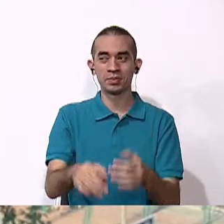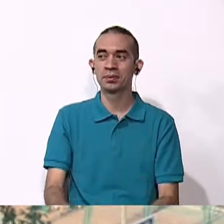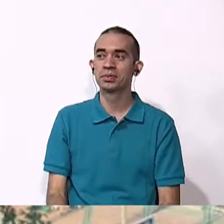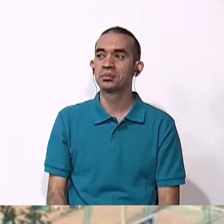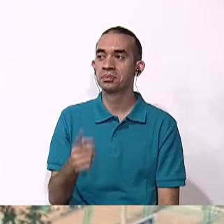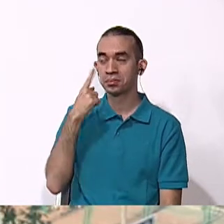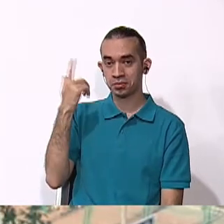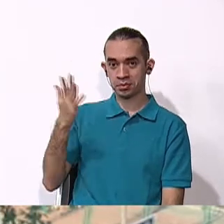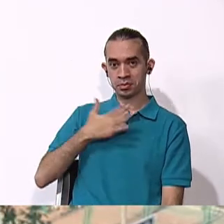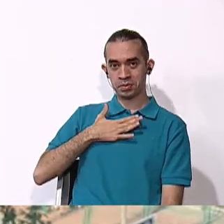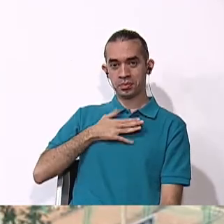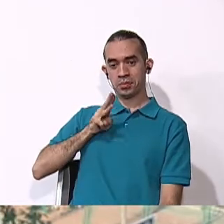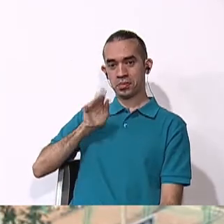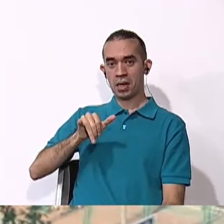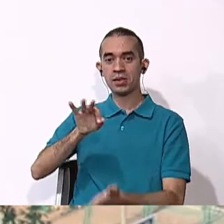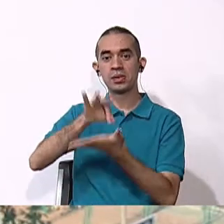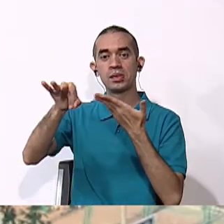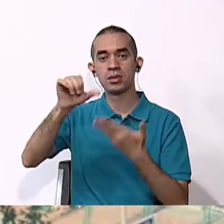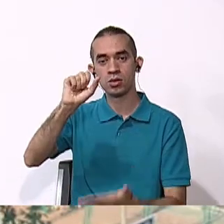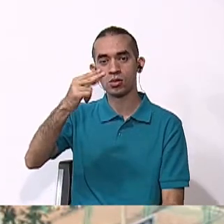This is my school.